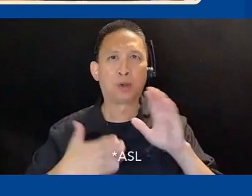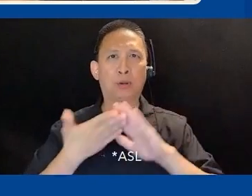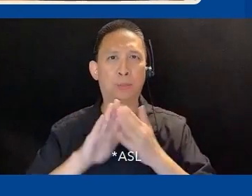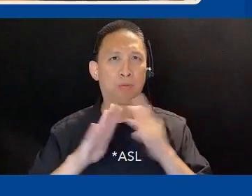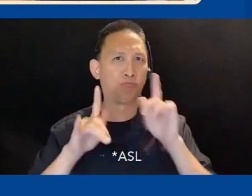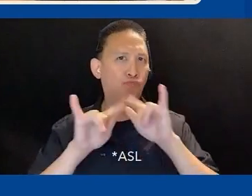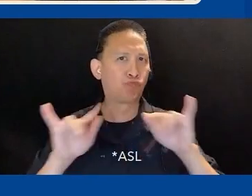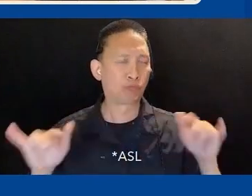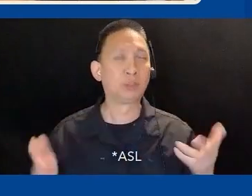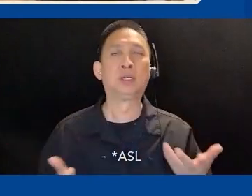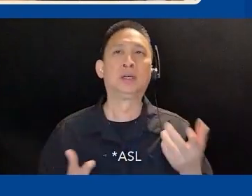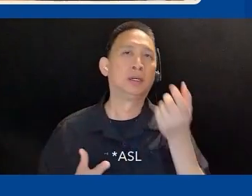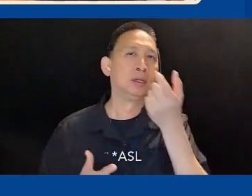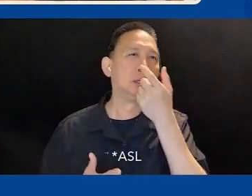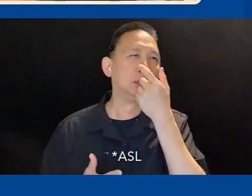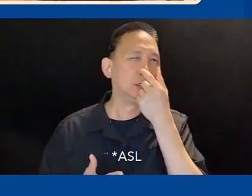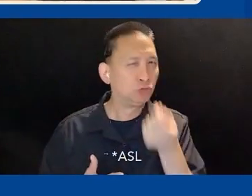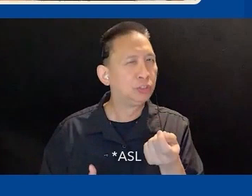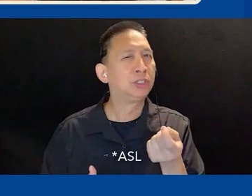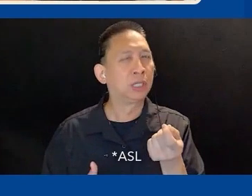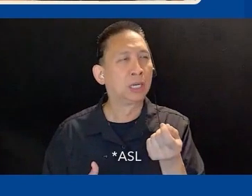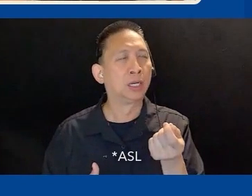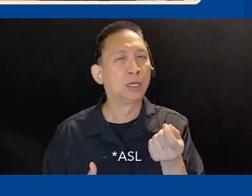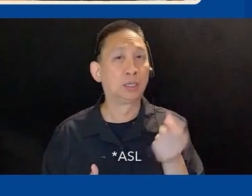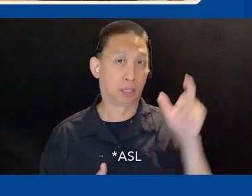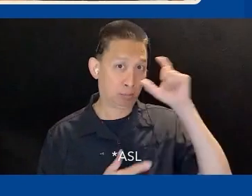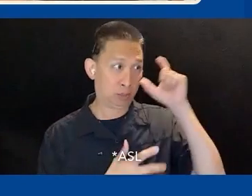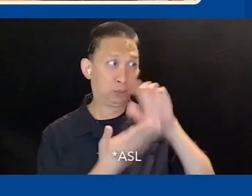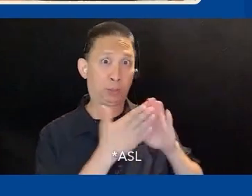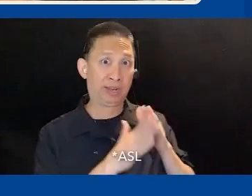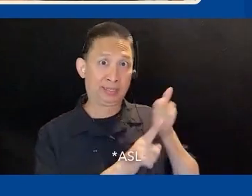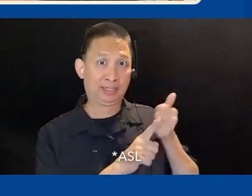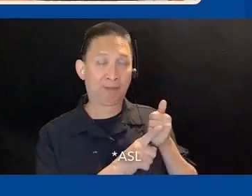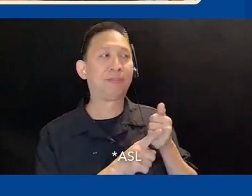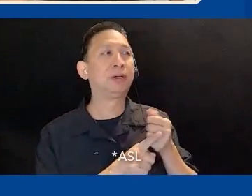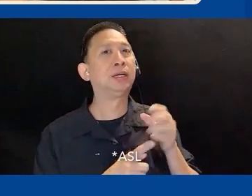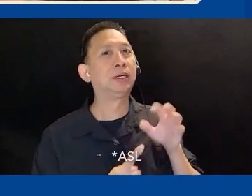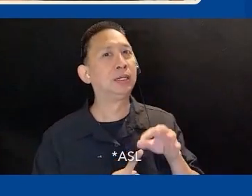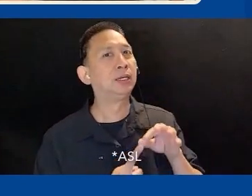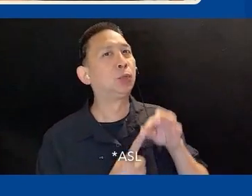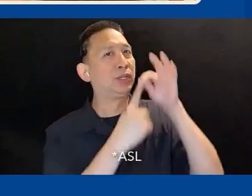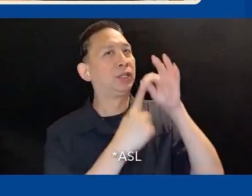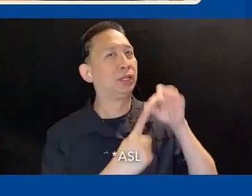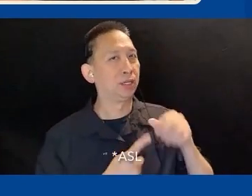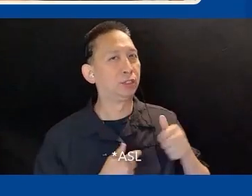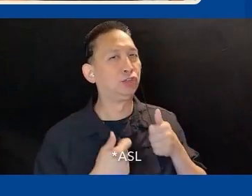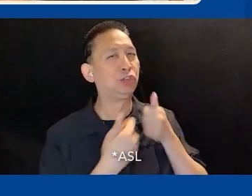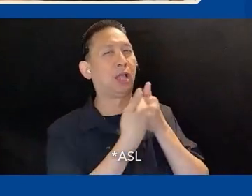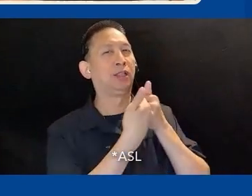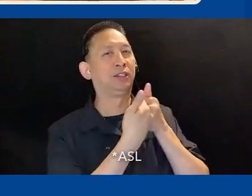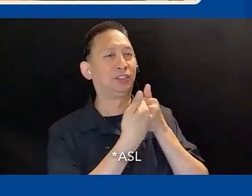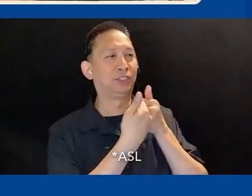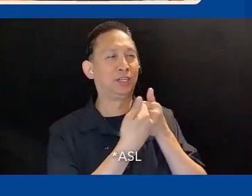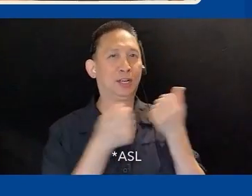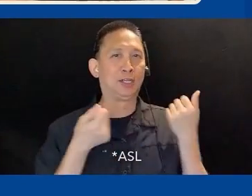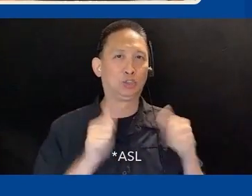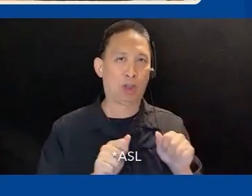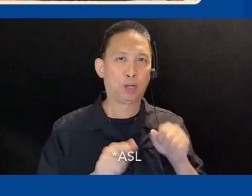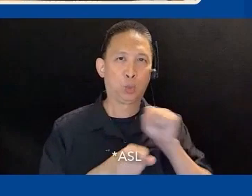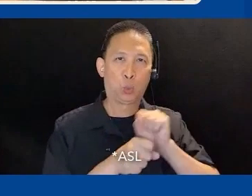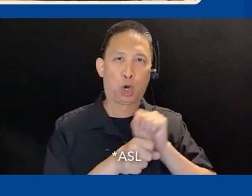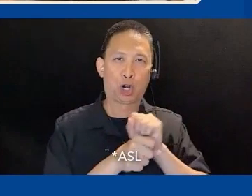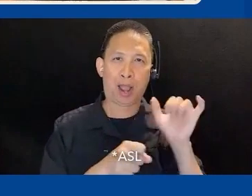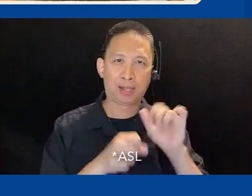actually some very unique challenges within the Muslim community as well of being a filmmaker and trying to balance that visibility and